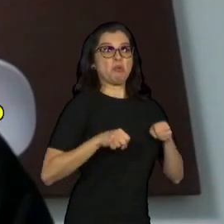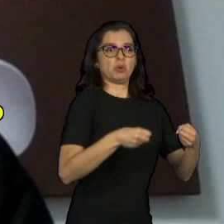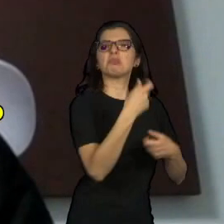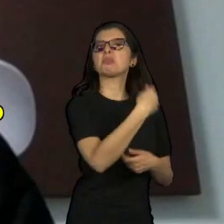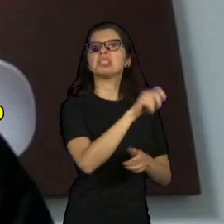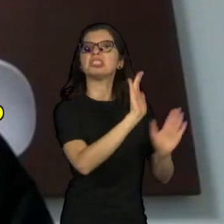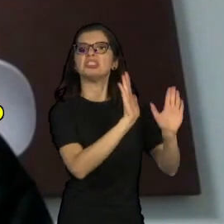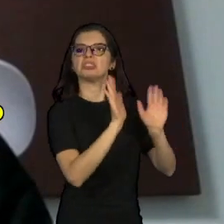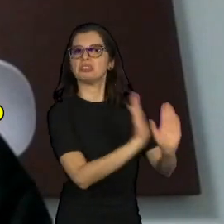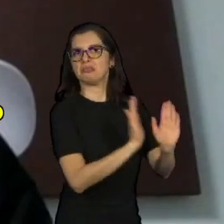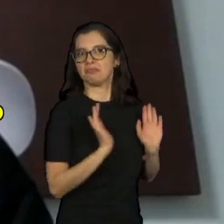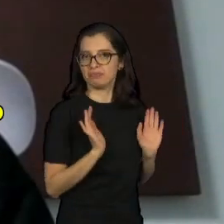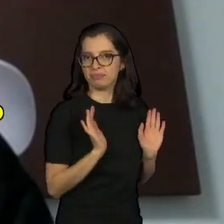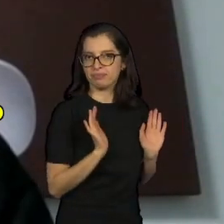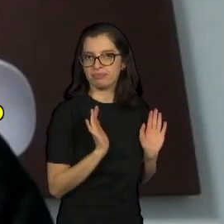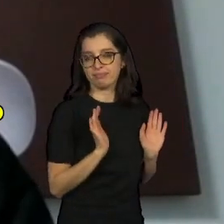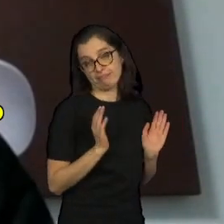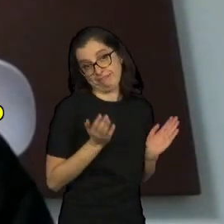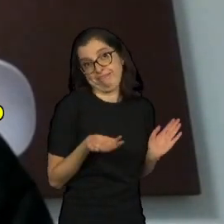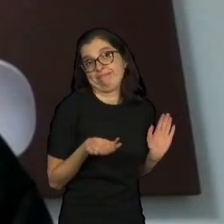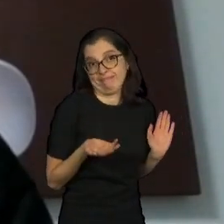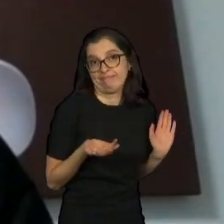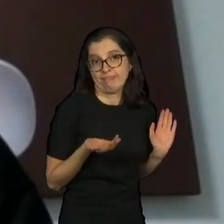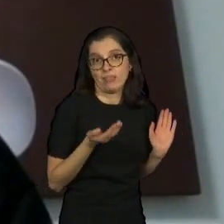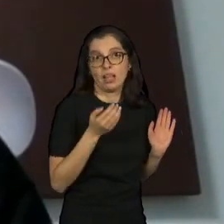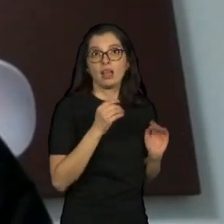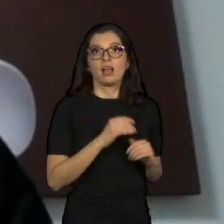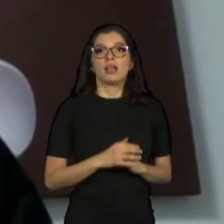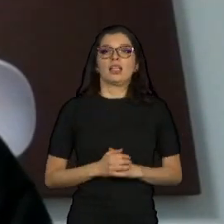and not his or her effort.